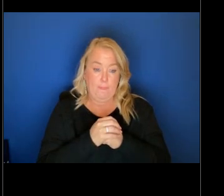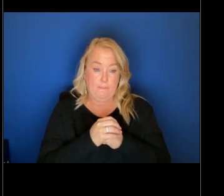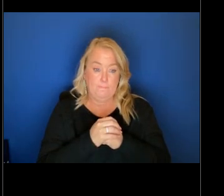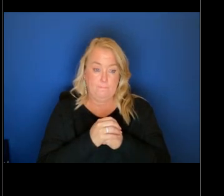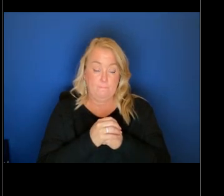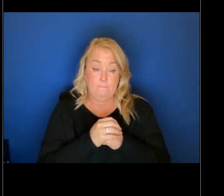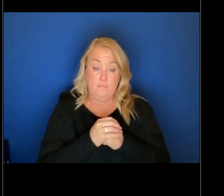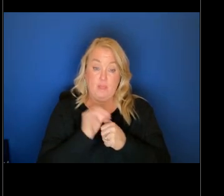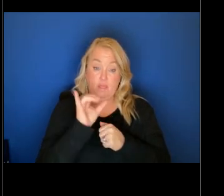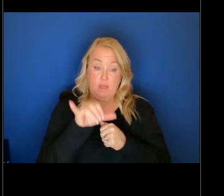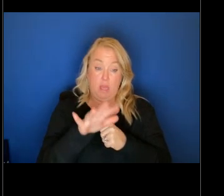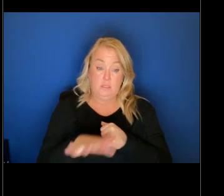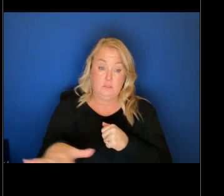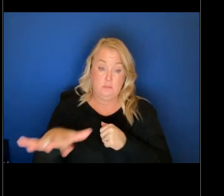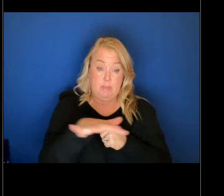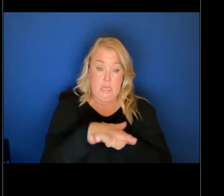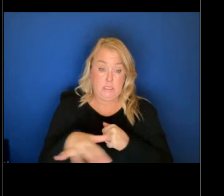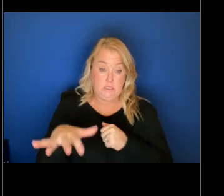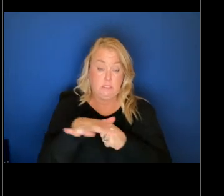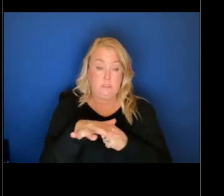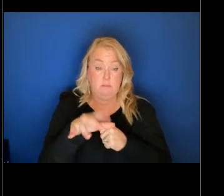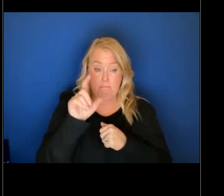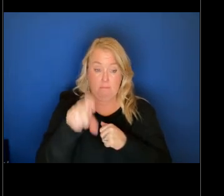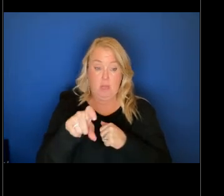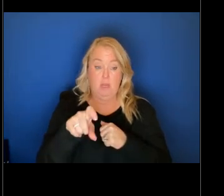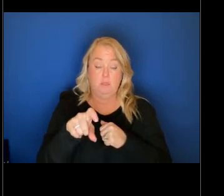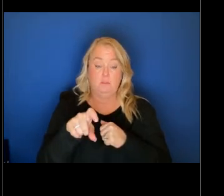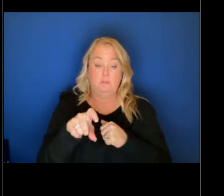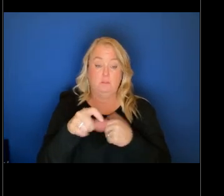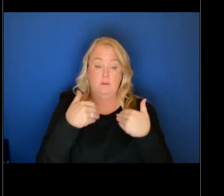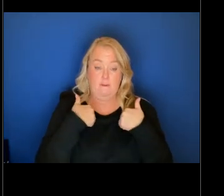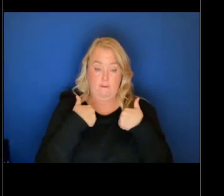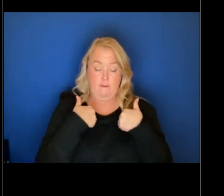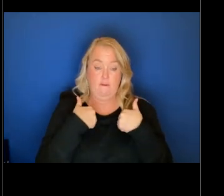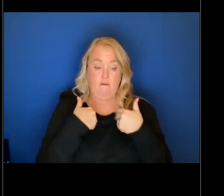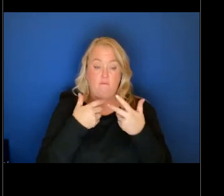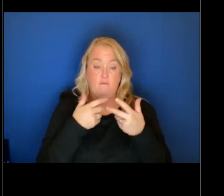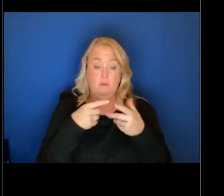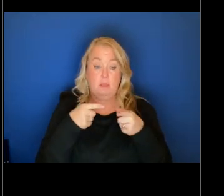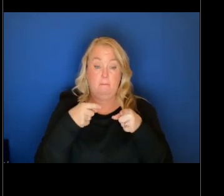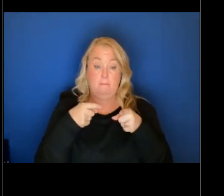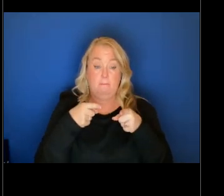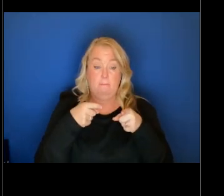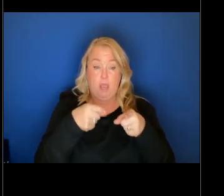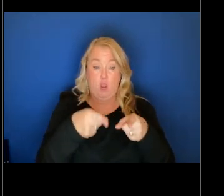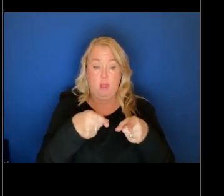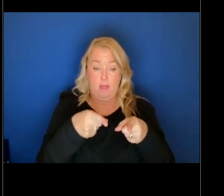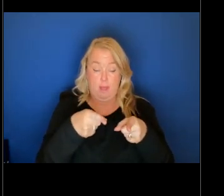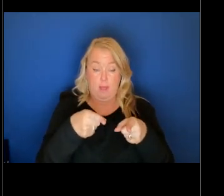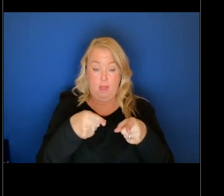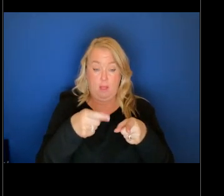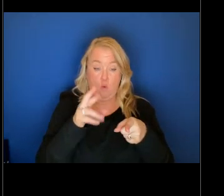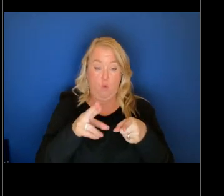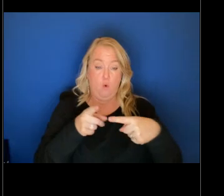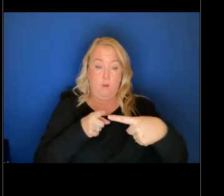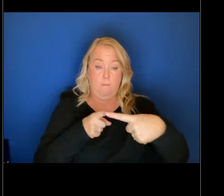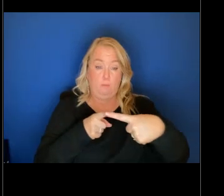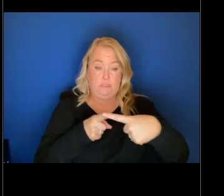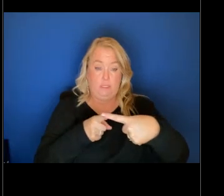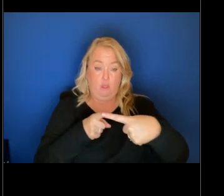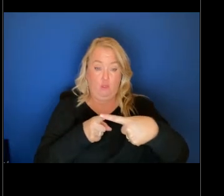The clear floor space must be positioned either parallel or perpendicular